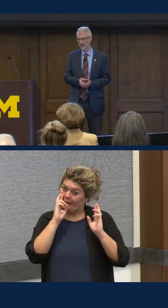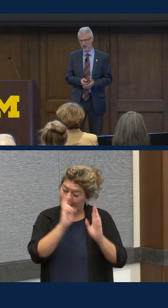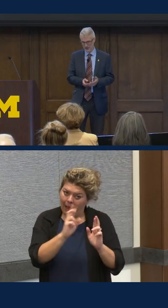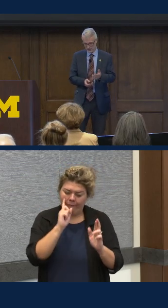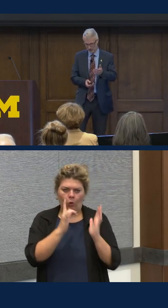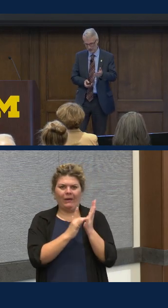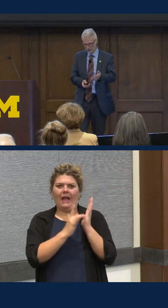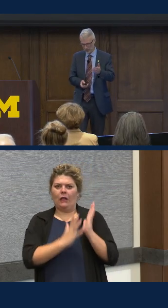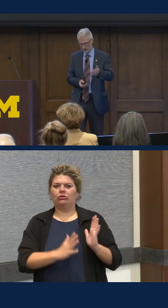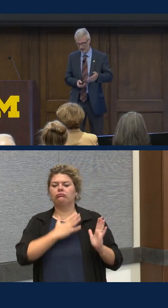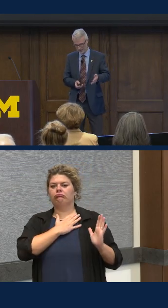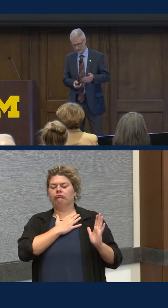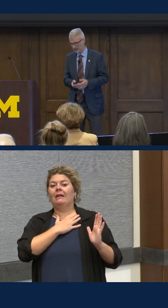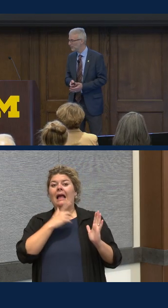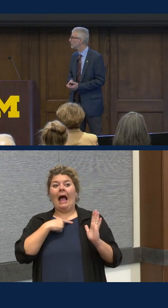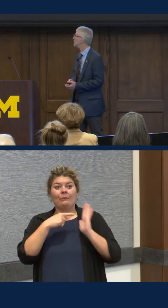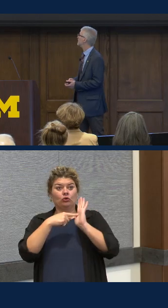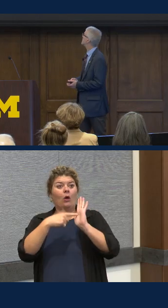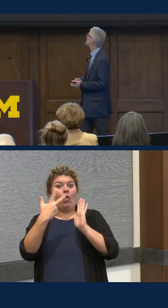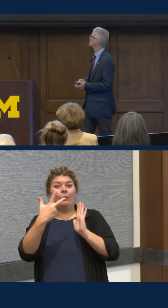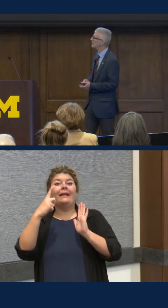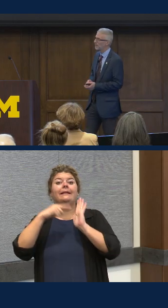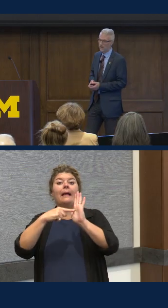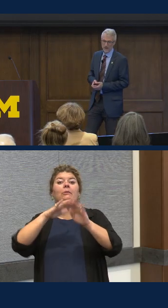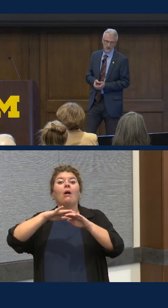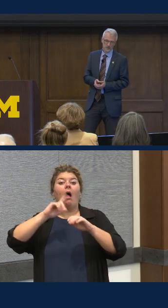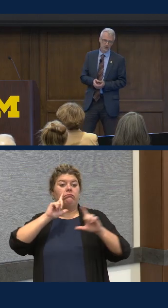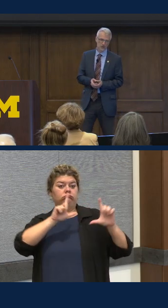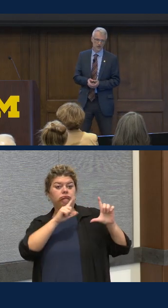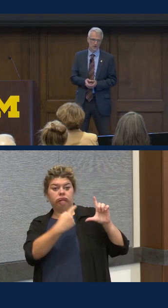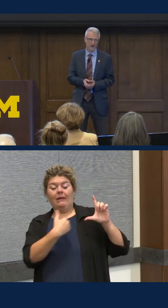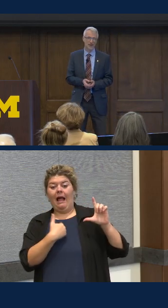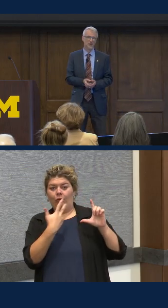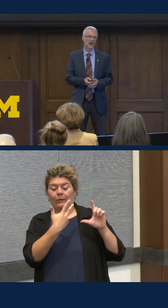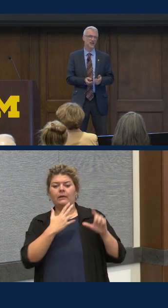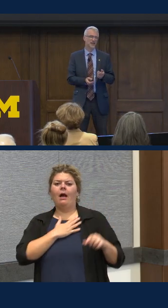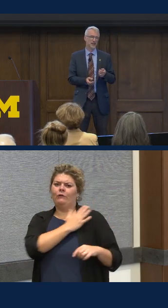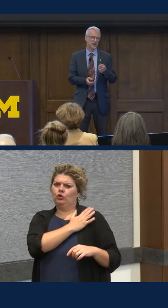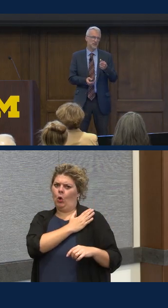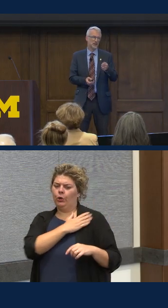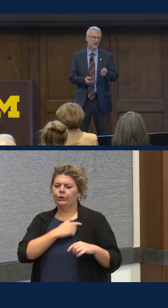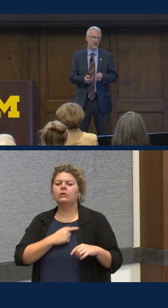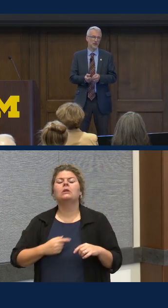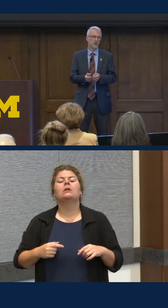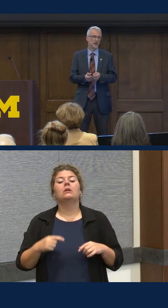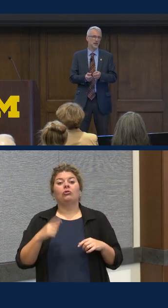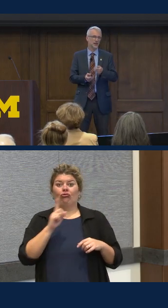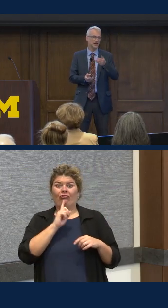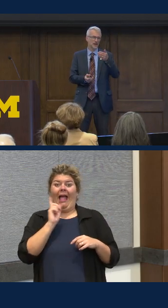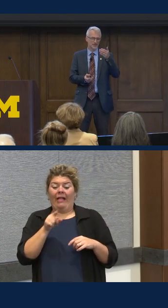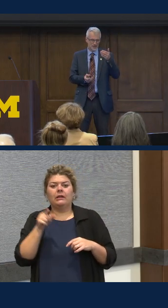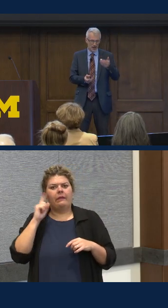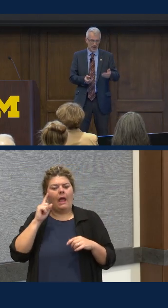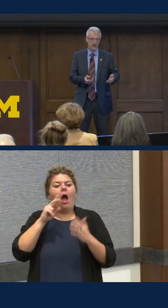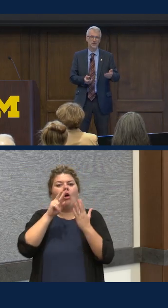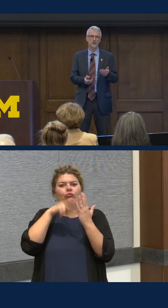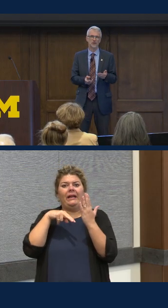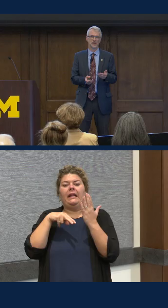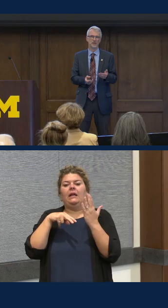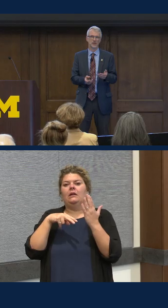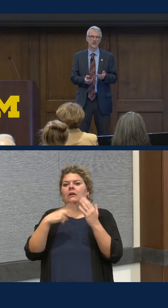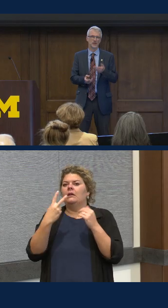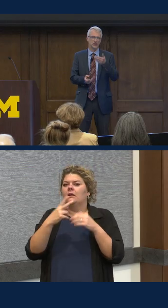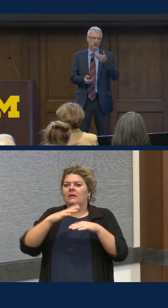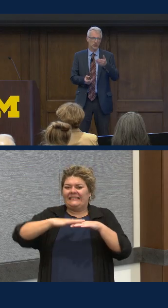do this job. I'm showing you 3 example images here of a shoulder, but in reality, typically they are reading stacks of